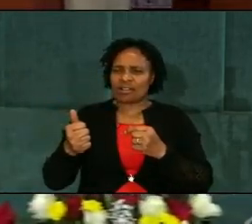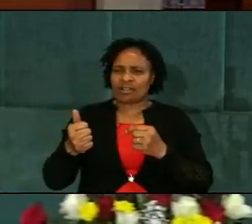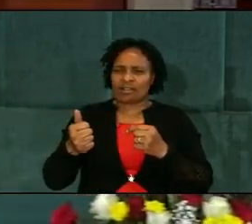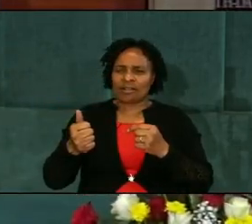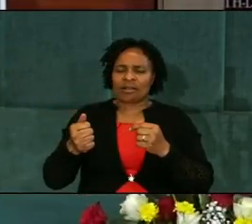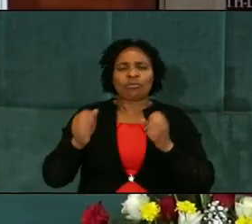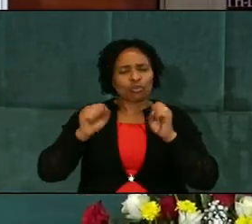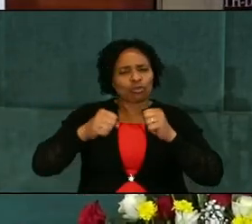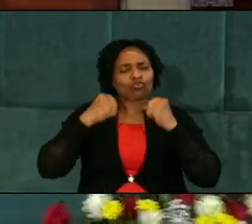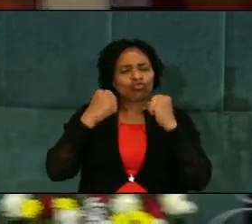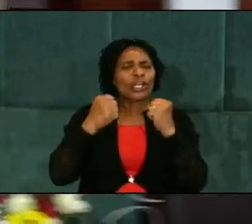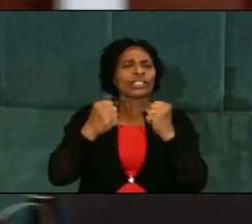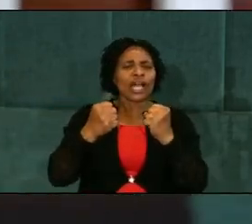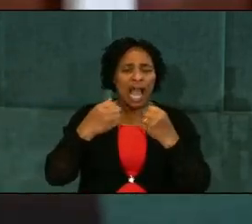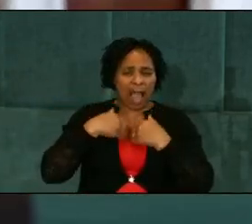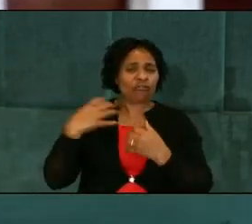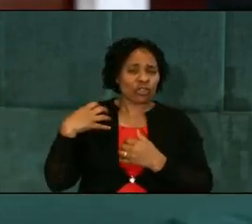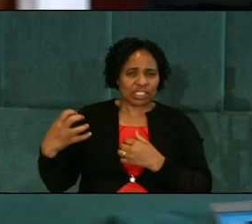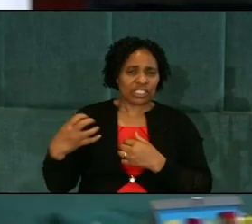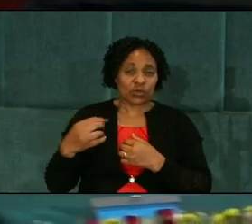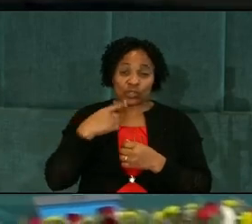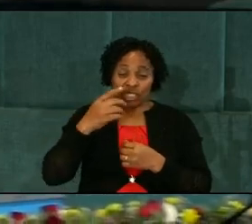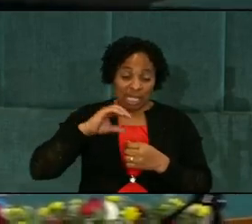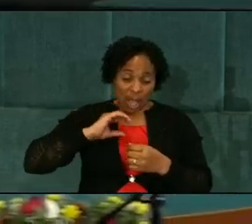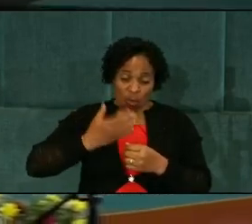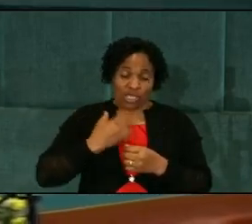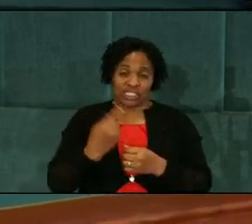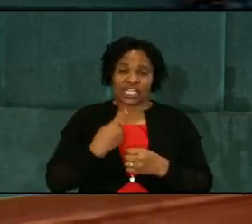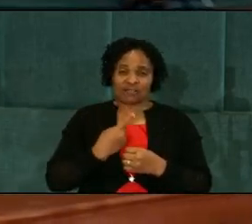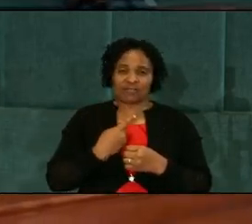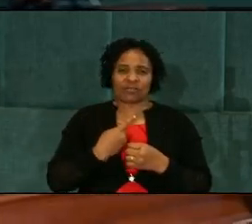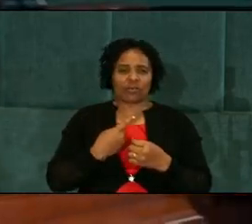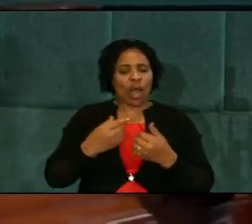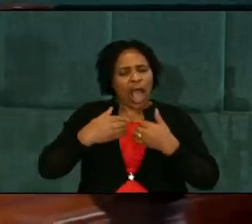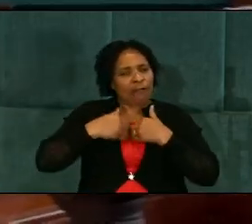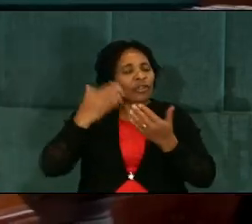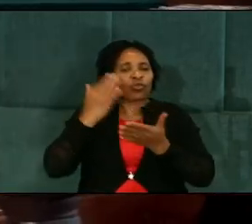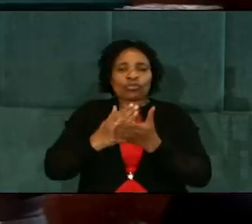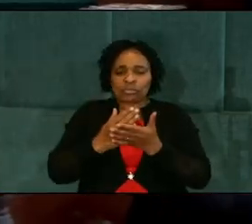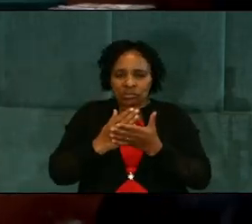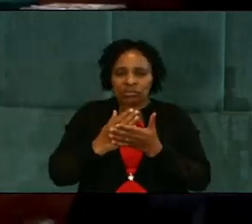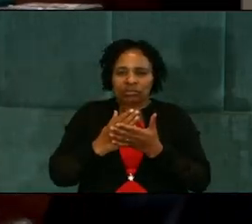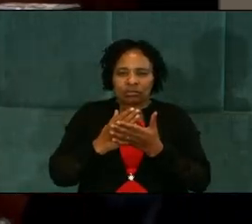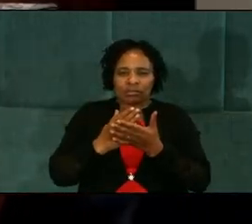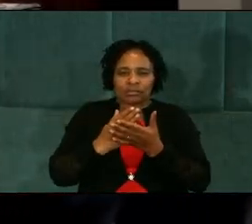We're spiritually rich. We say to ourselves, we have the truth.